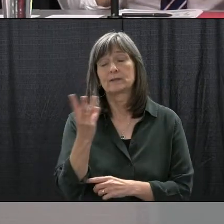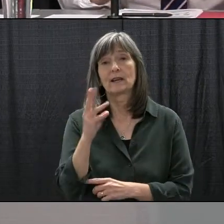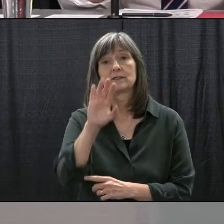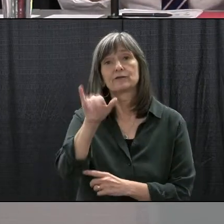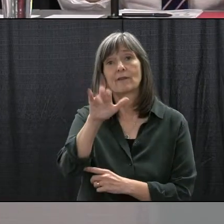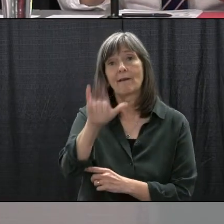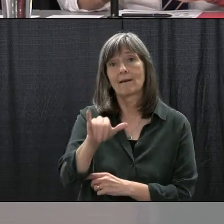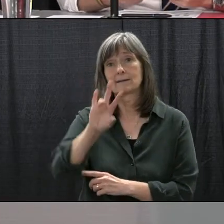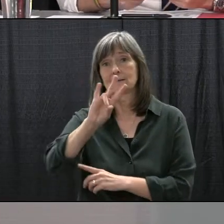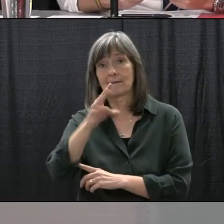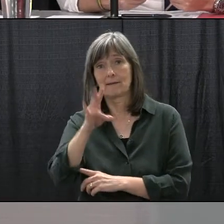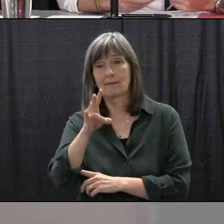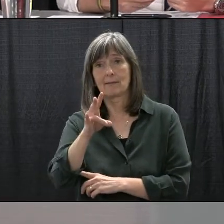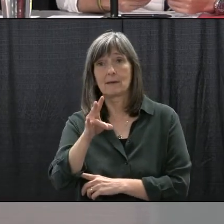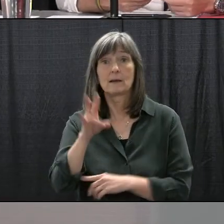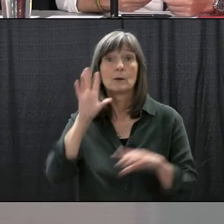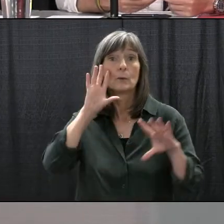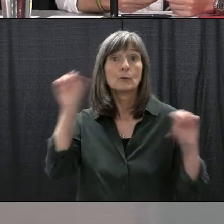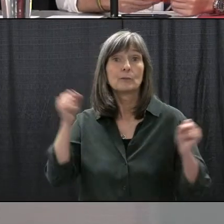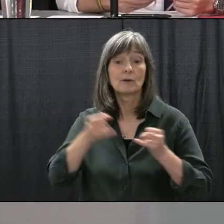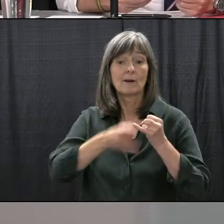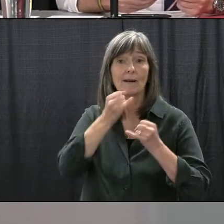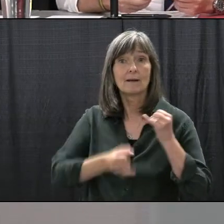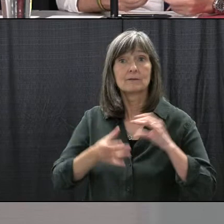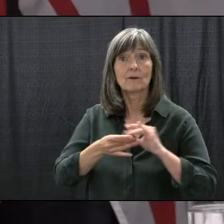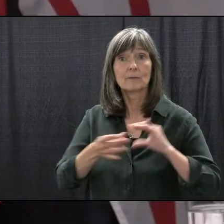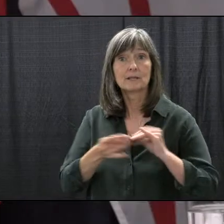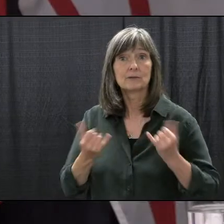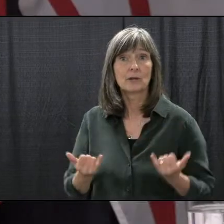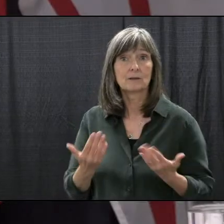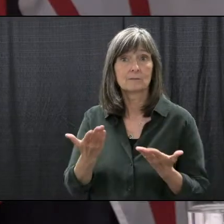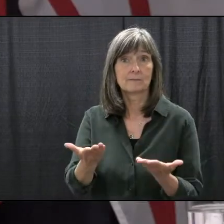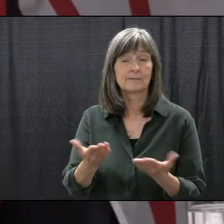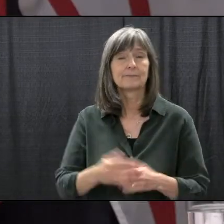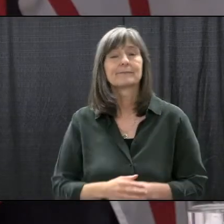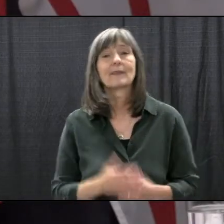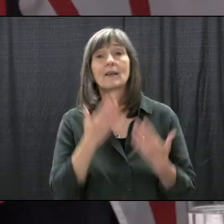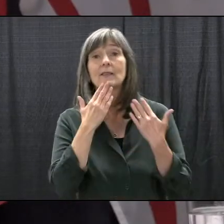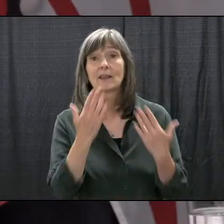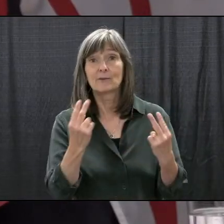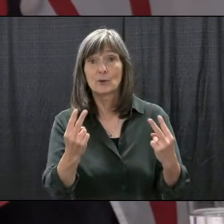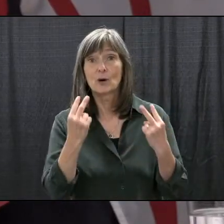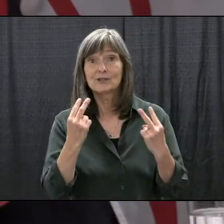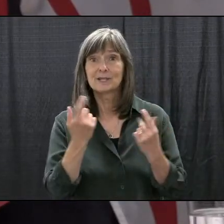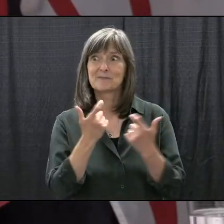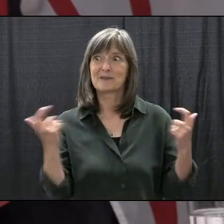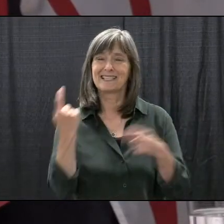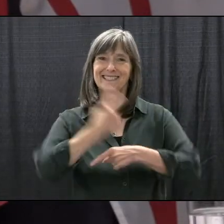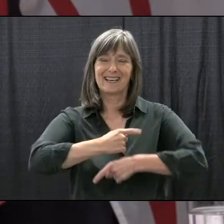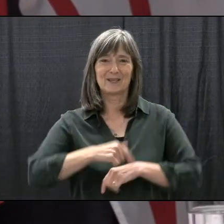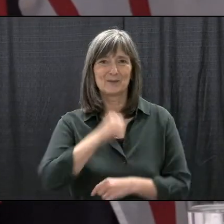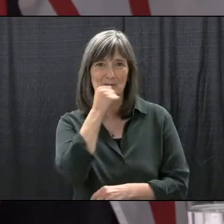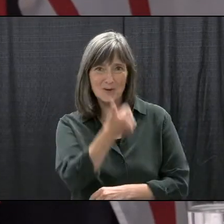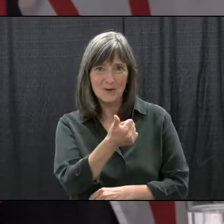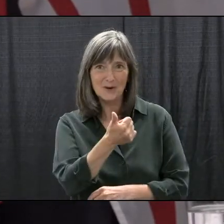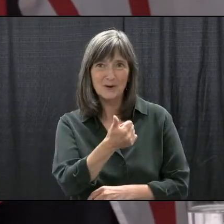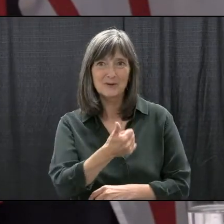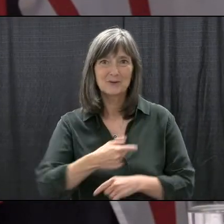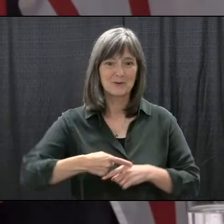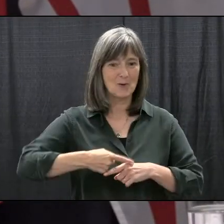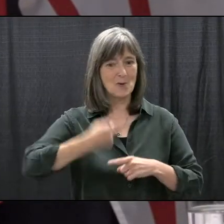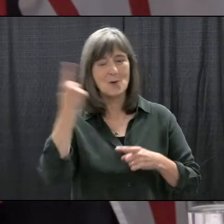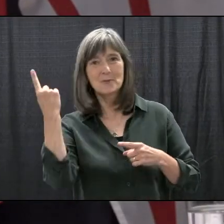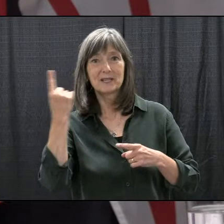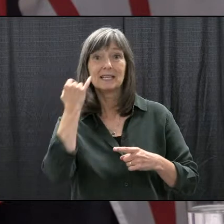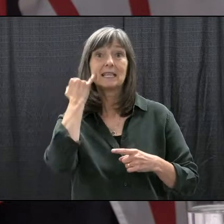July 7th. Premier, do you have any final comments for today? Thank you all for joining us. It's a big day tomorrow, and if you